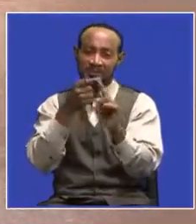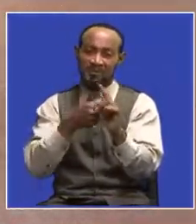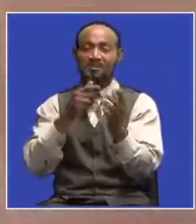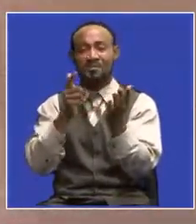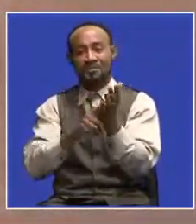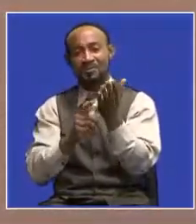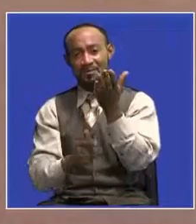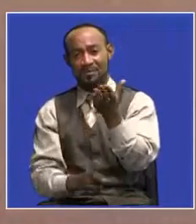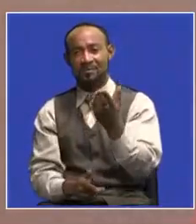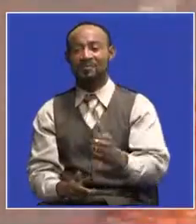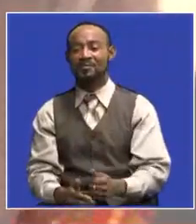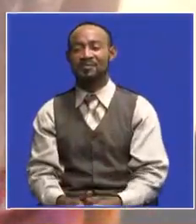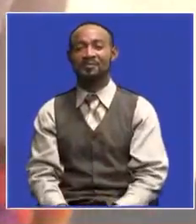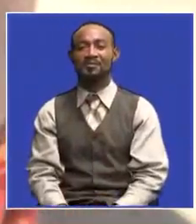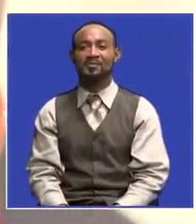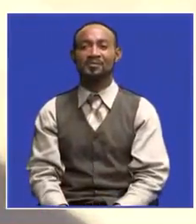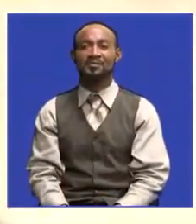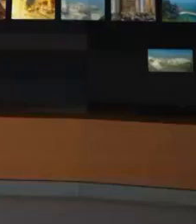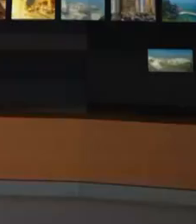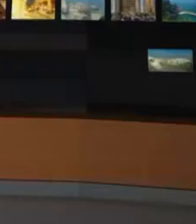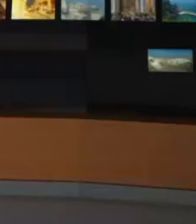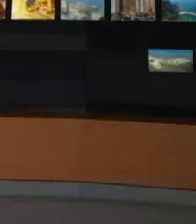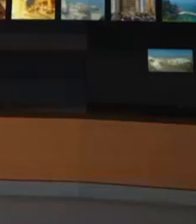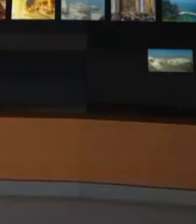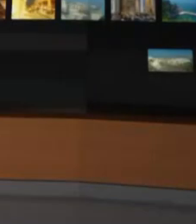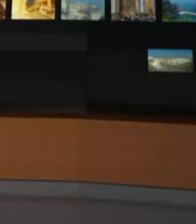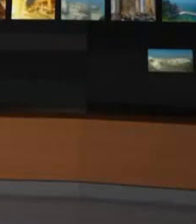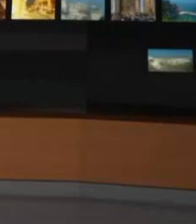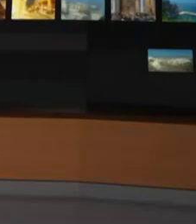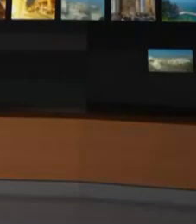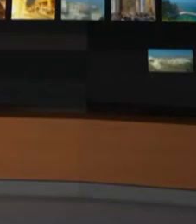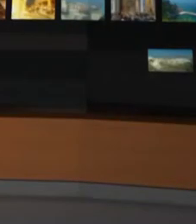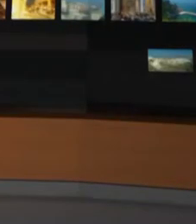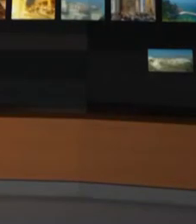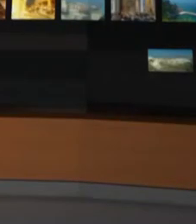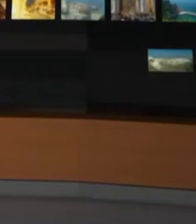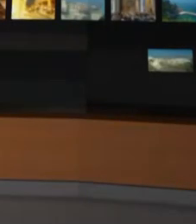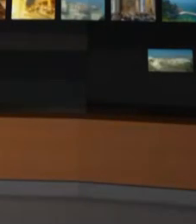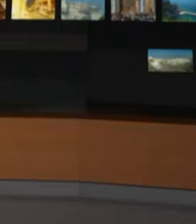ZNBC News, in Osaka. Remember